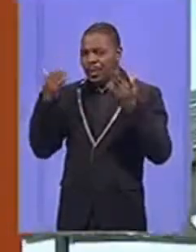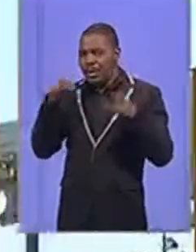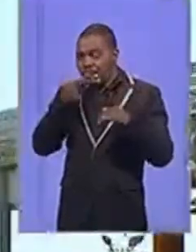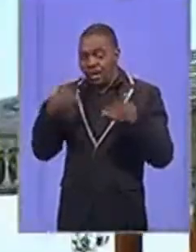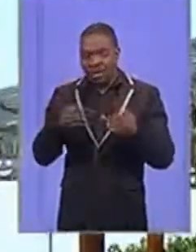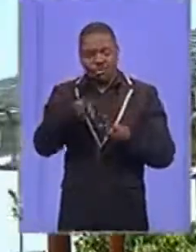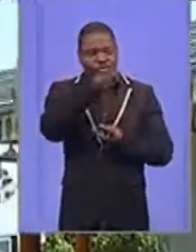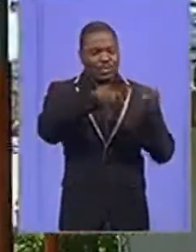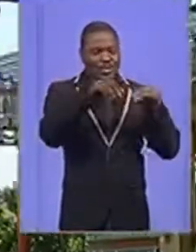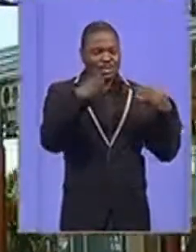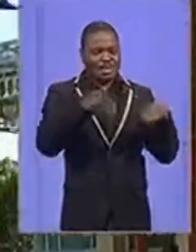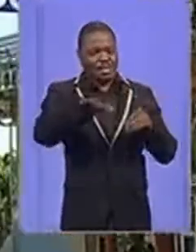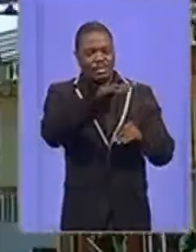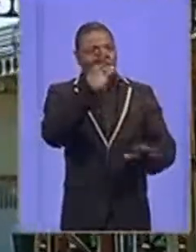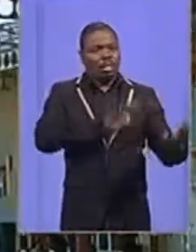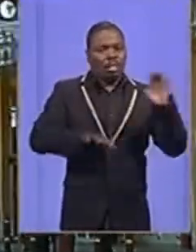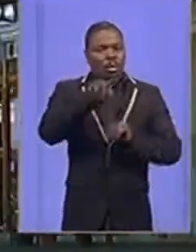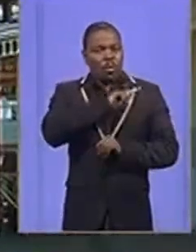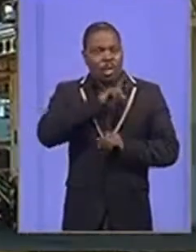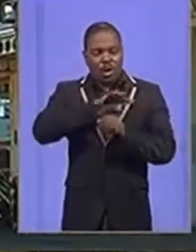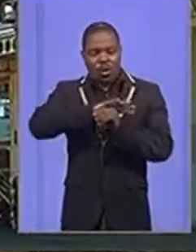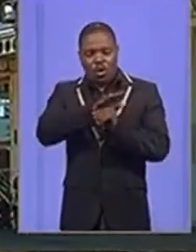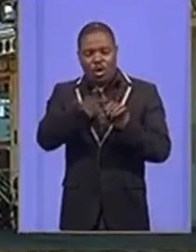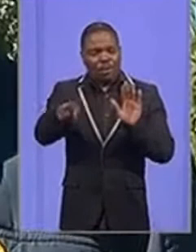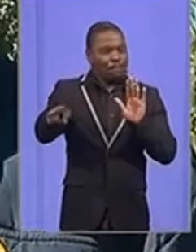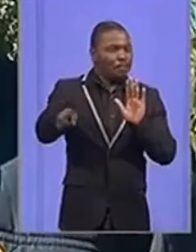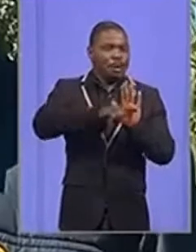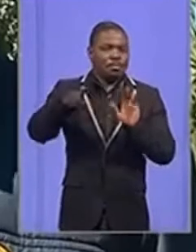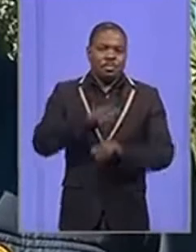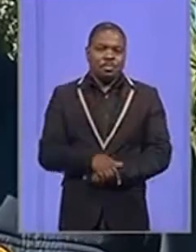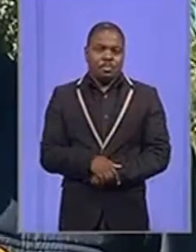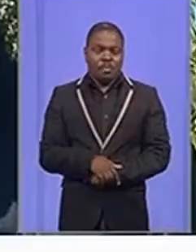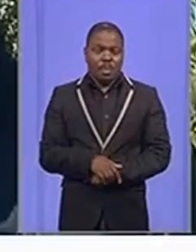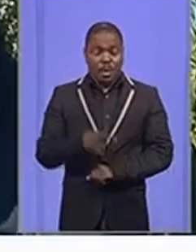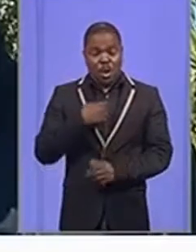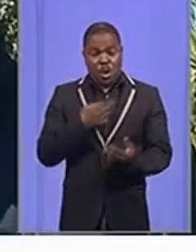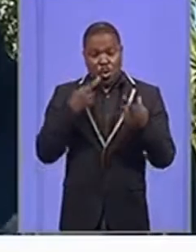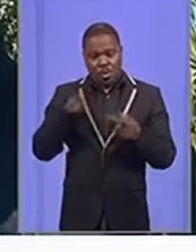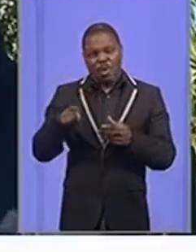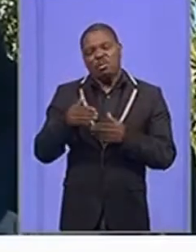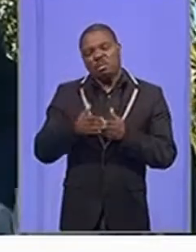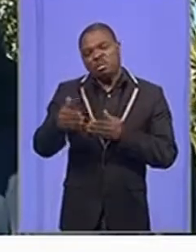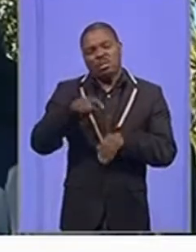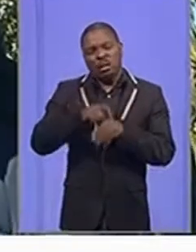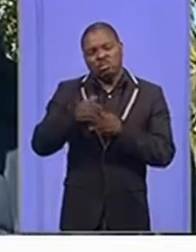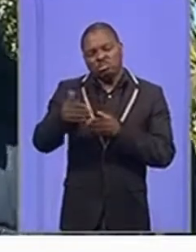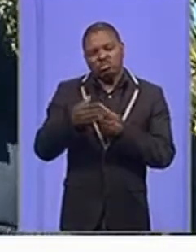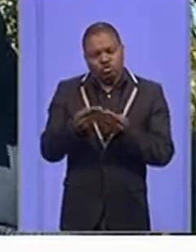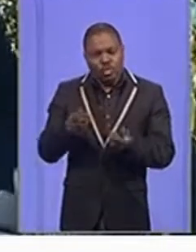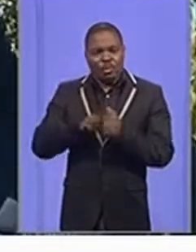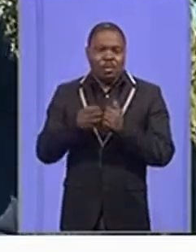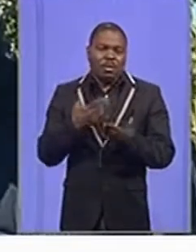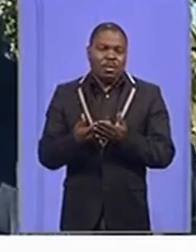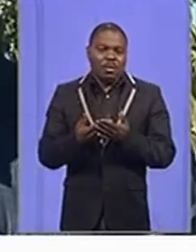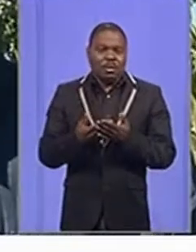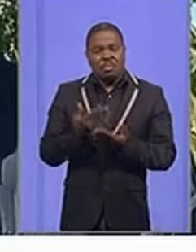yeo e šetšego e na le mathata ka lebaka la COVID-19. We are hoping that this is just a temporary measure. Within